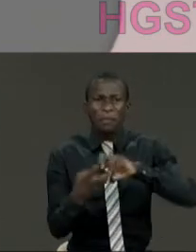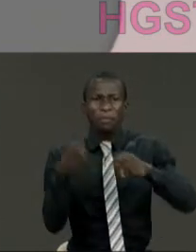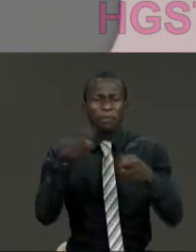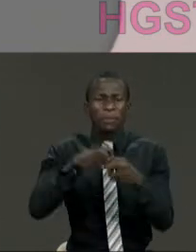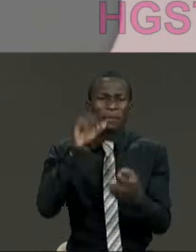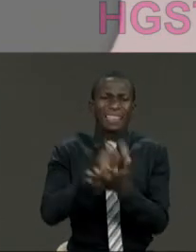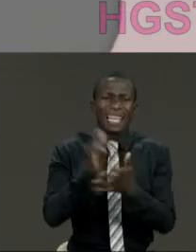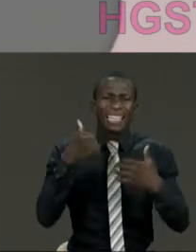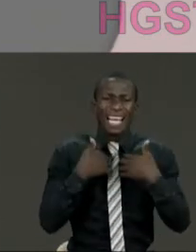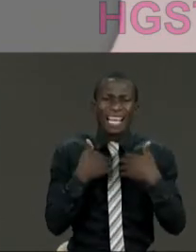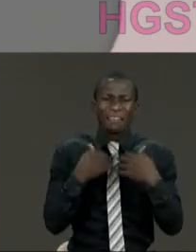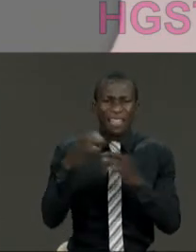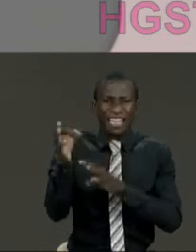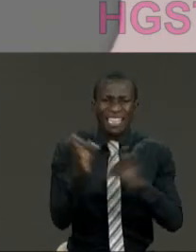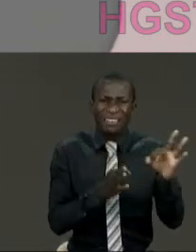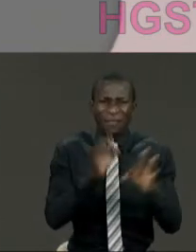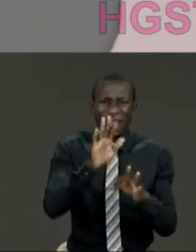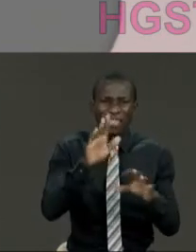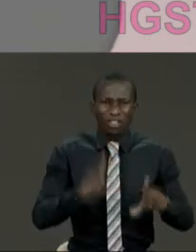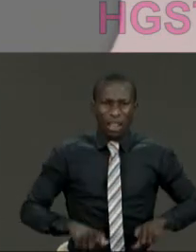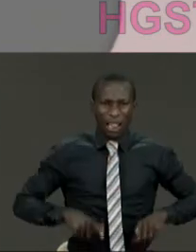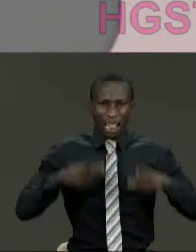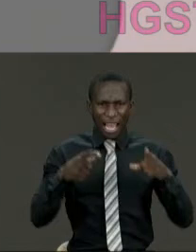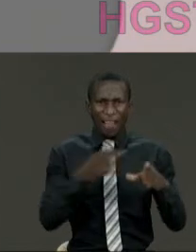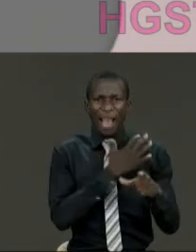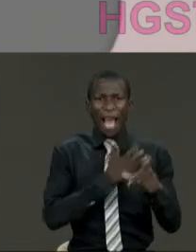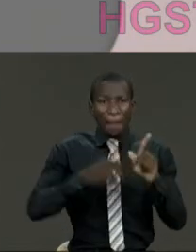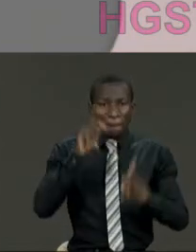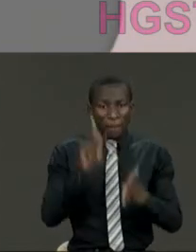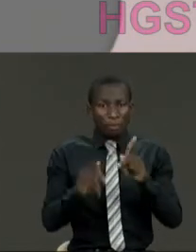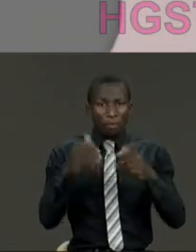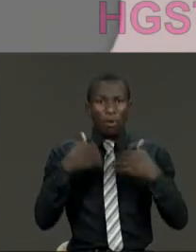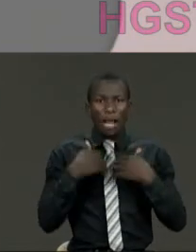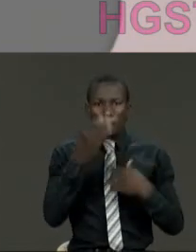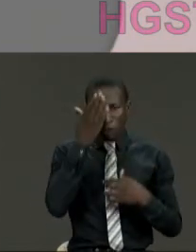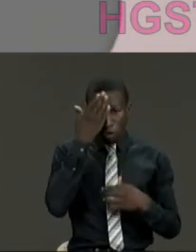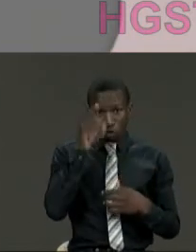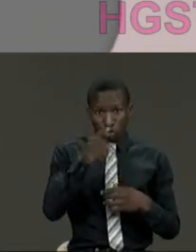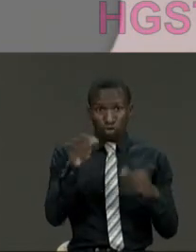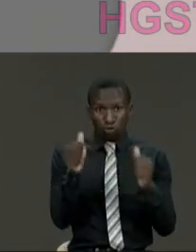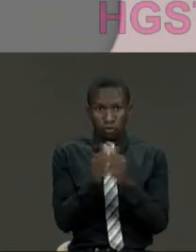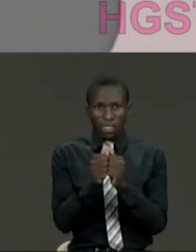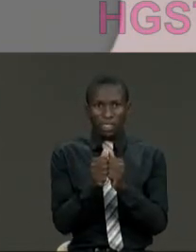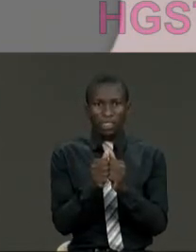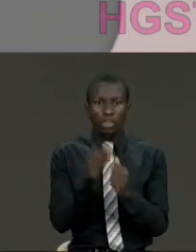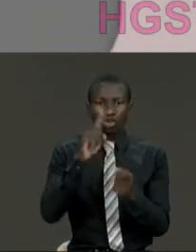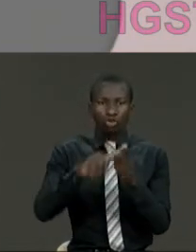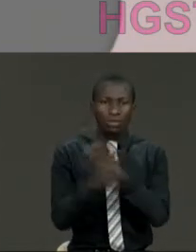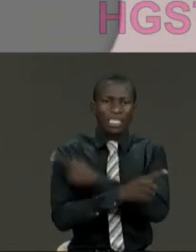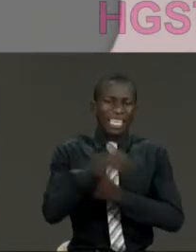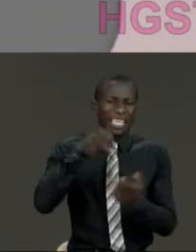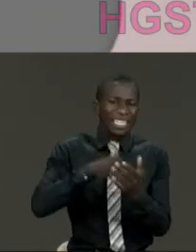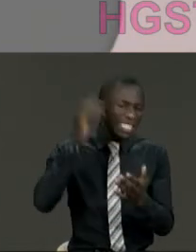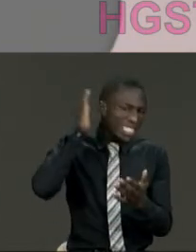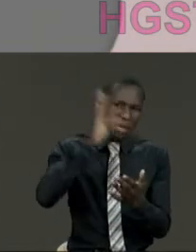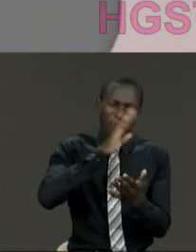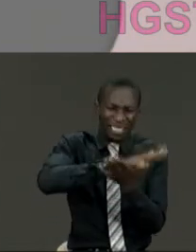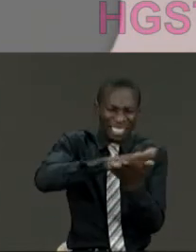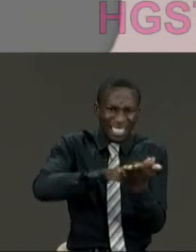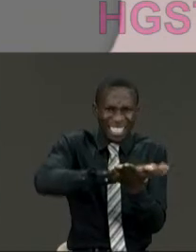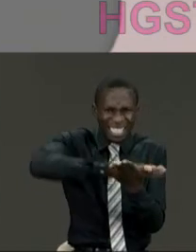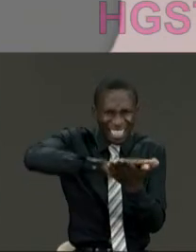your life, that people have recognized you with, today they shall be raised in Jesus'